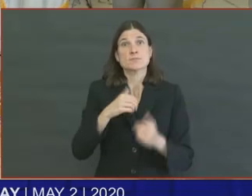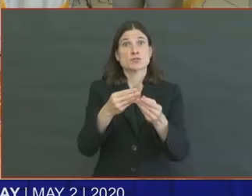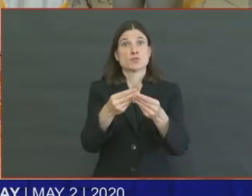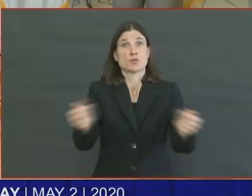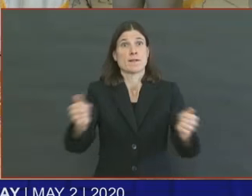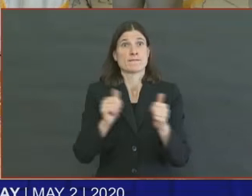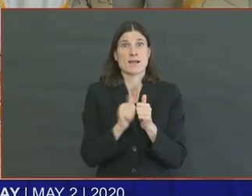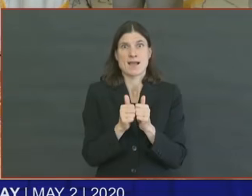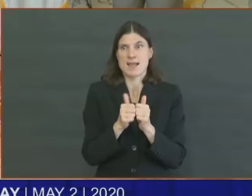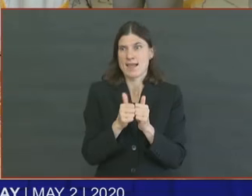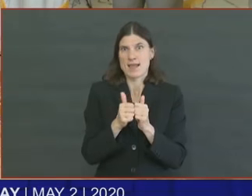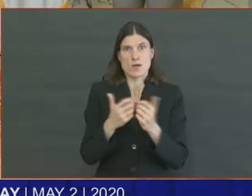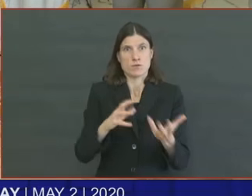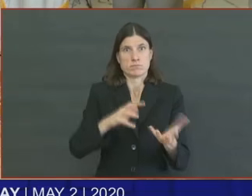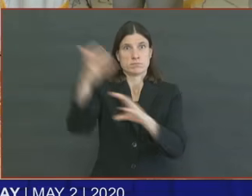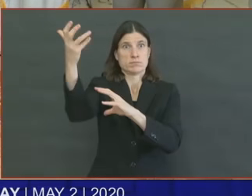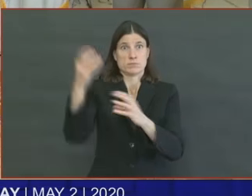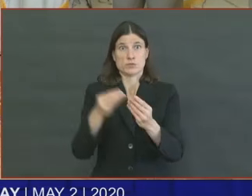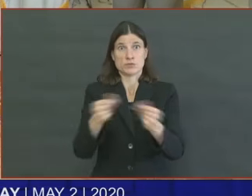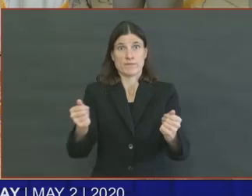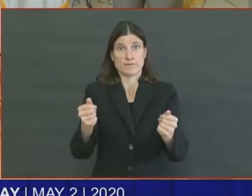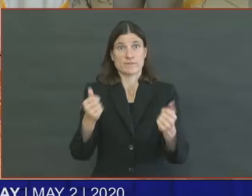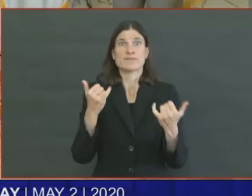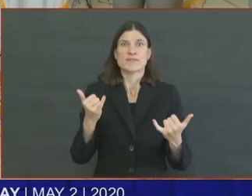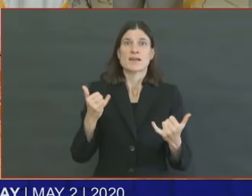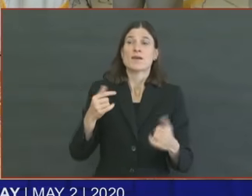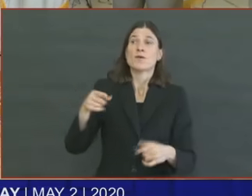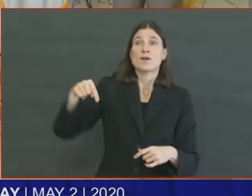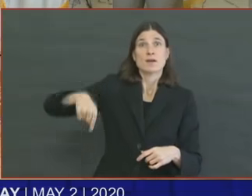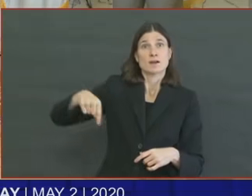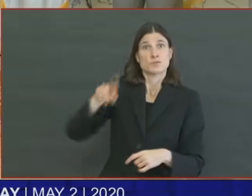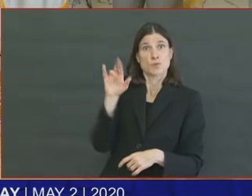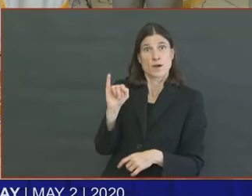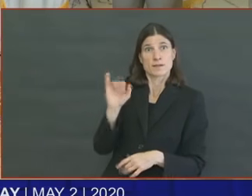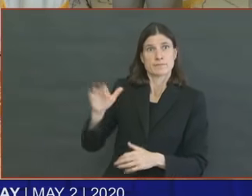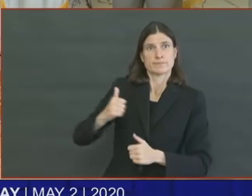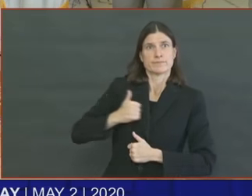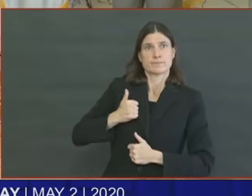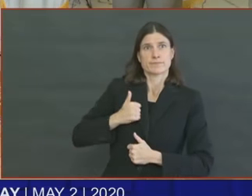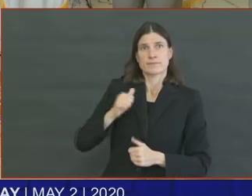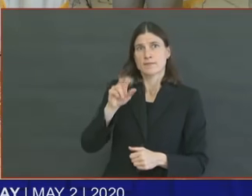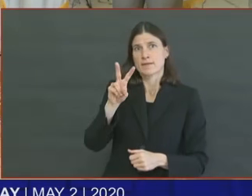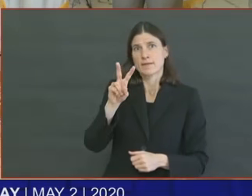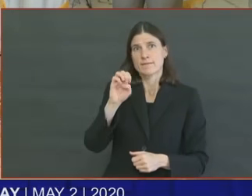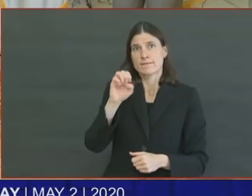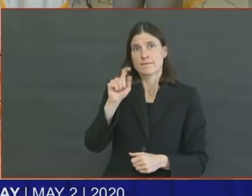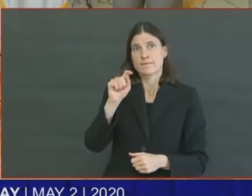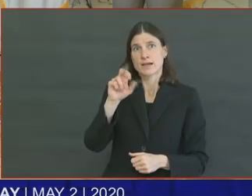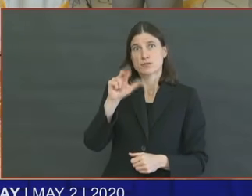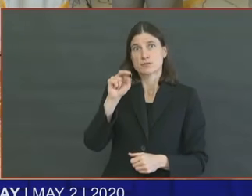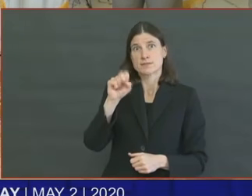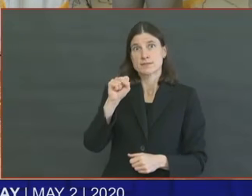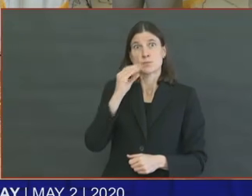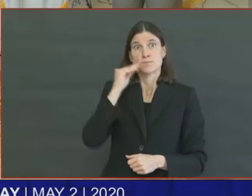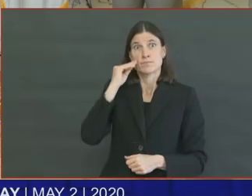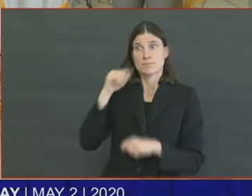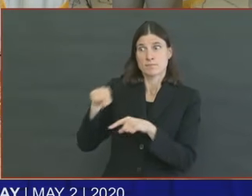what's happening in our veterans home and compare that to other states, we are doing meaningfully